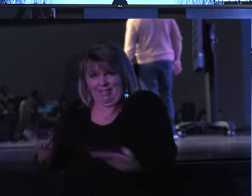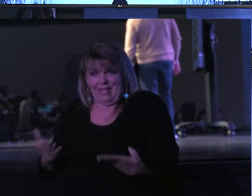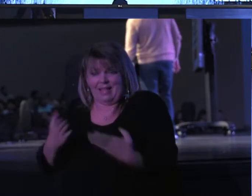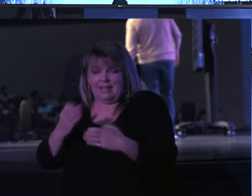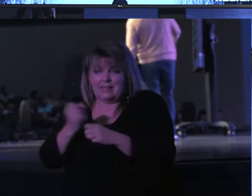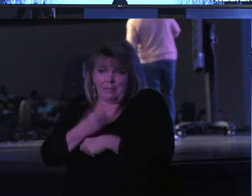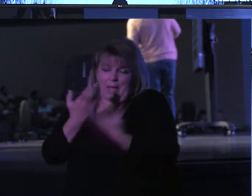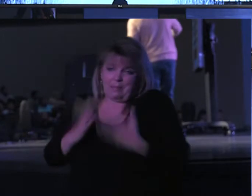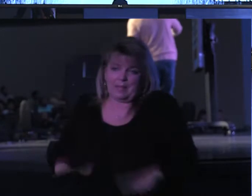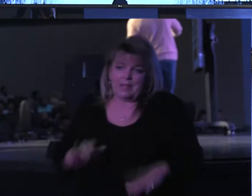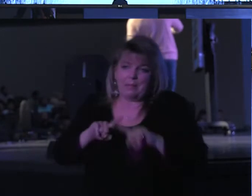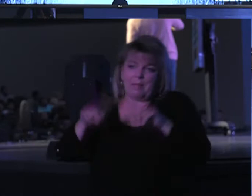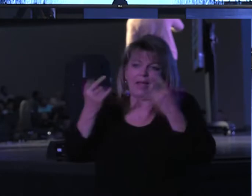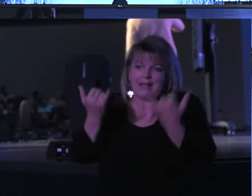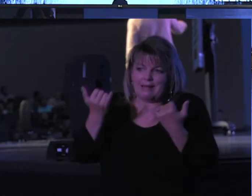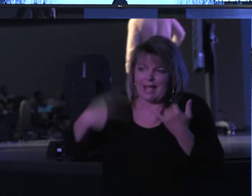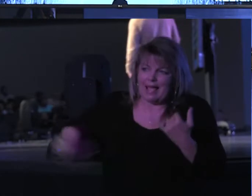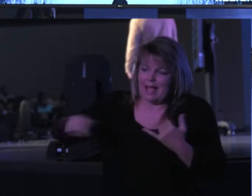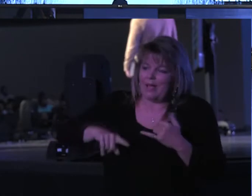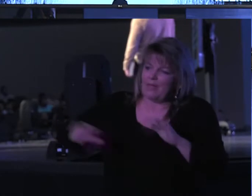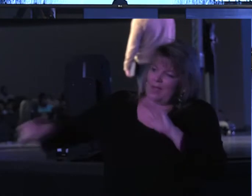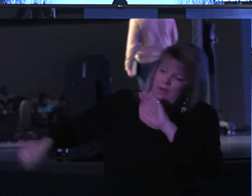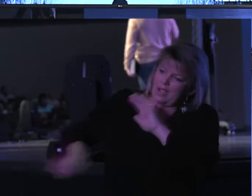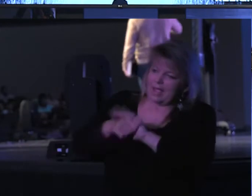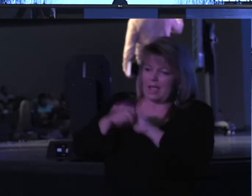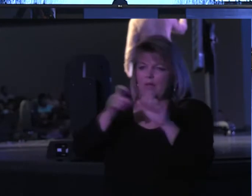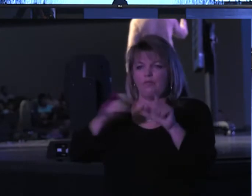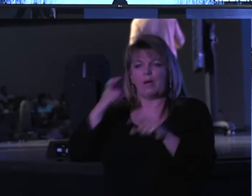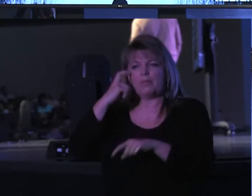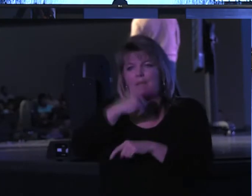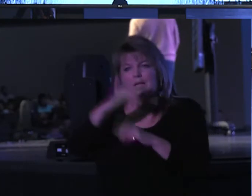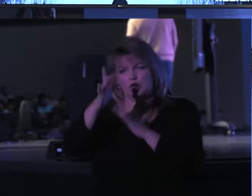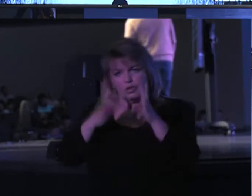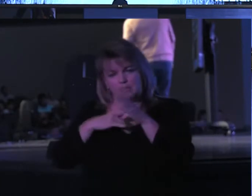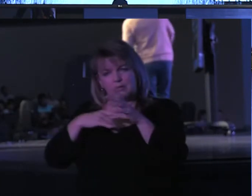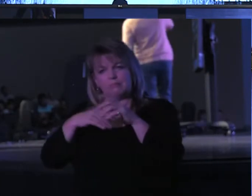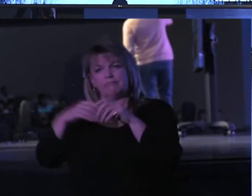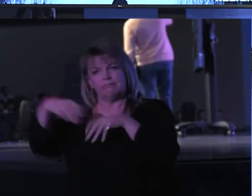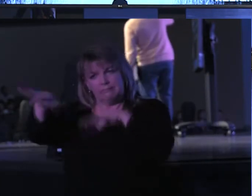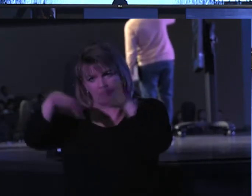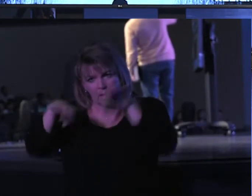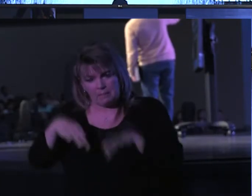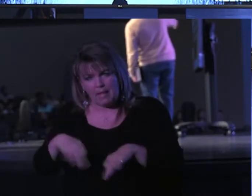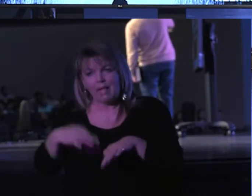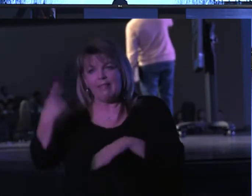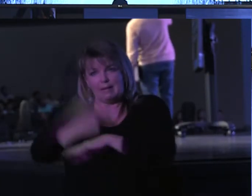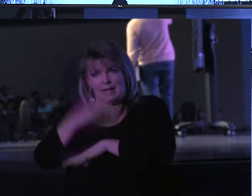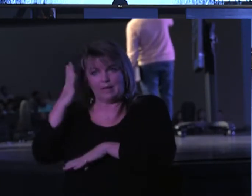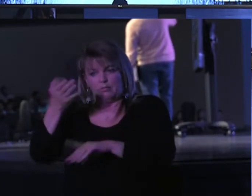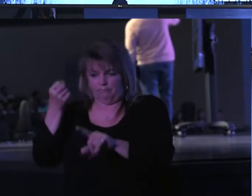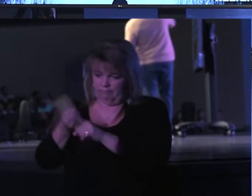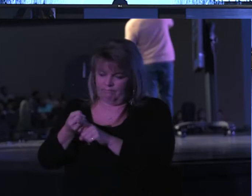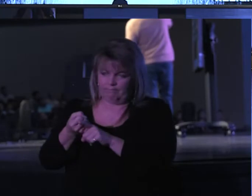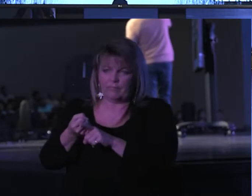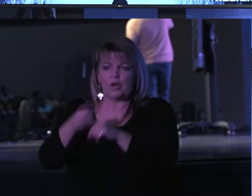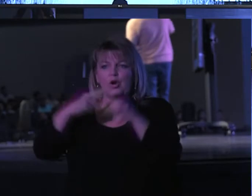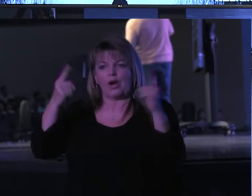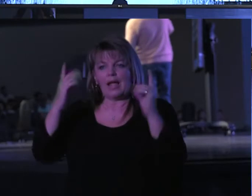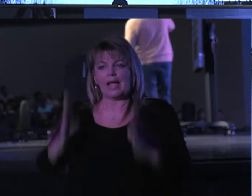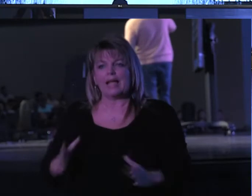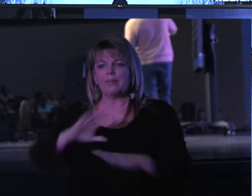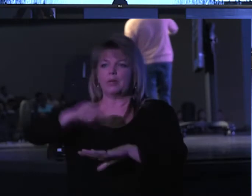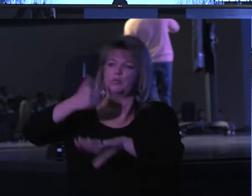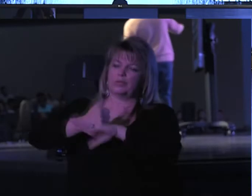for peace, but now they are hidden from your eyes. Jesus went on to explain, for the days will come upon you when your enemies will set